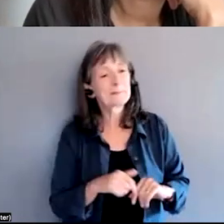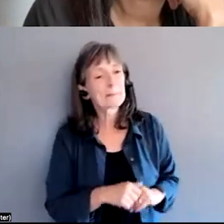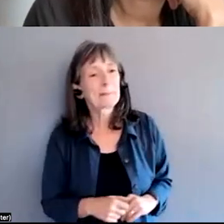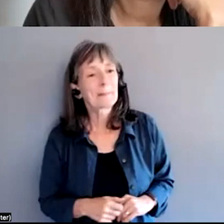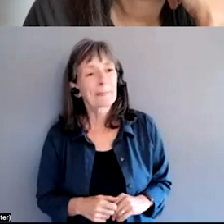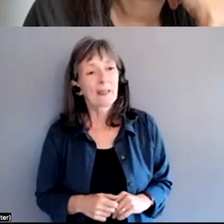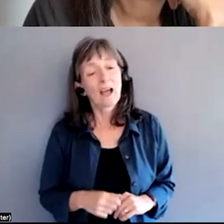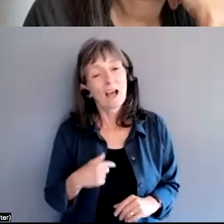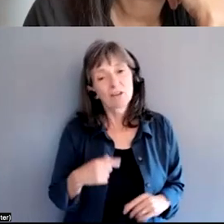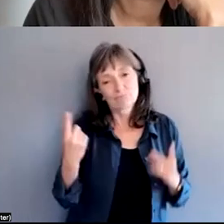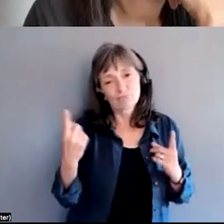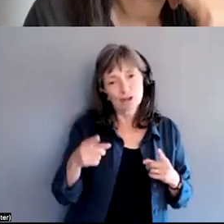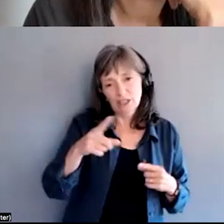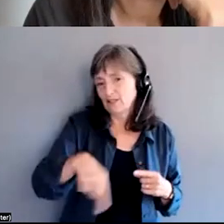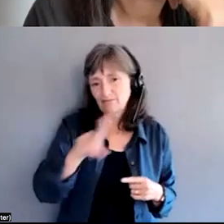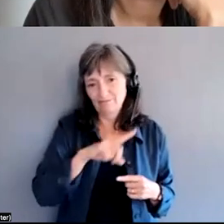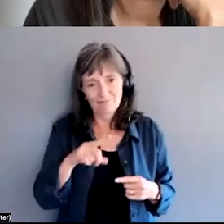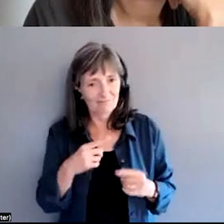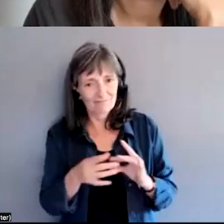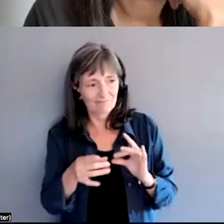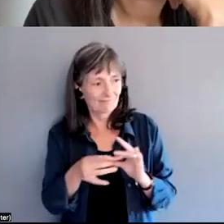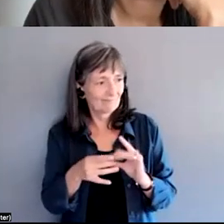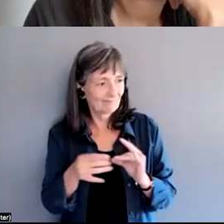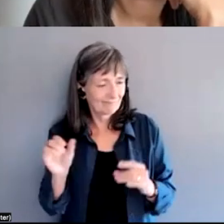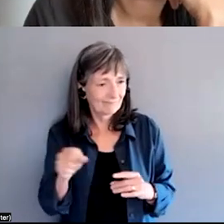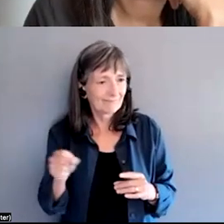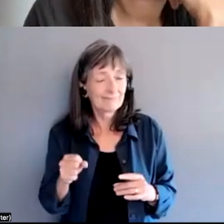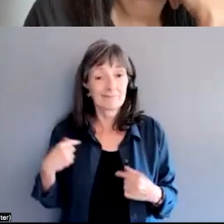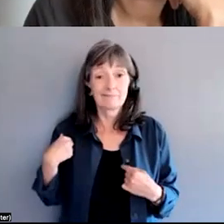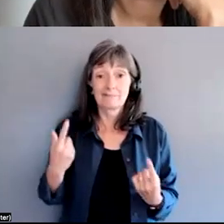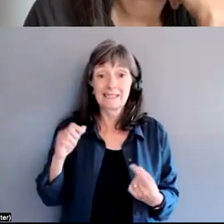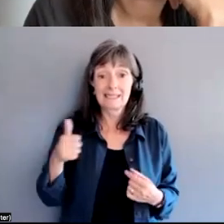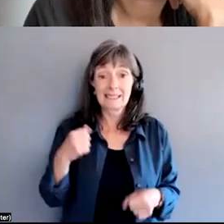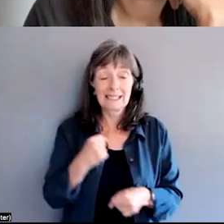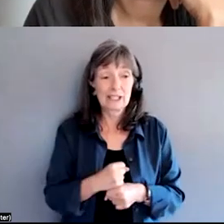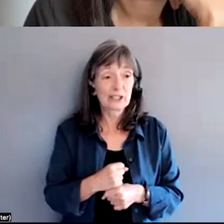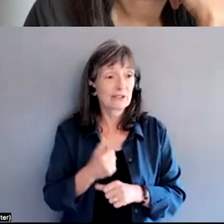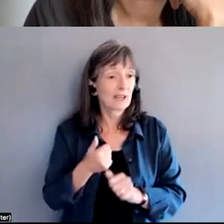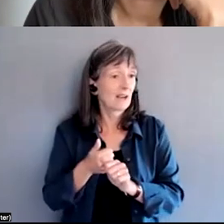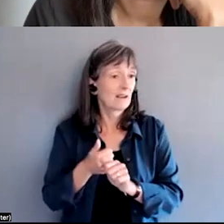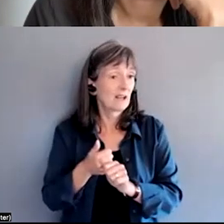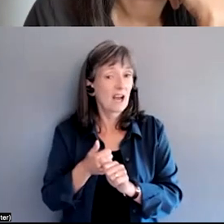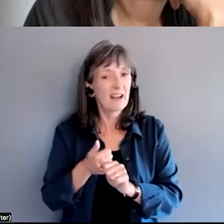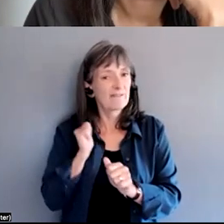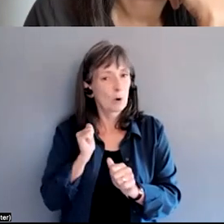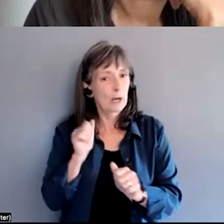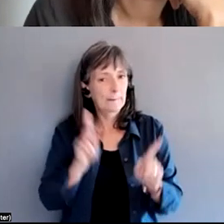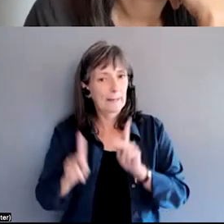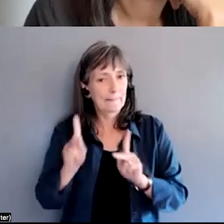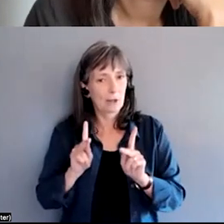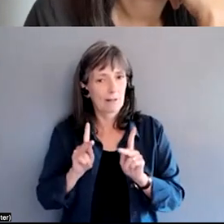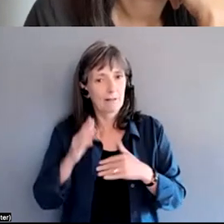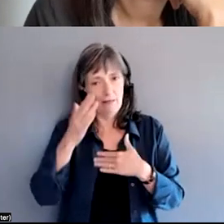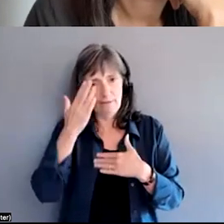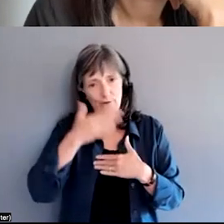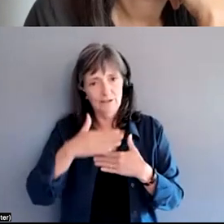I mean, I agree with what everyone's been saying. For about 10 years or so, I avoided putting people on covers in any form because I couldn't